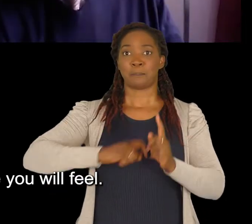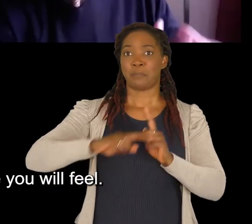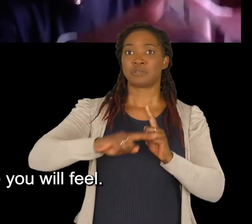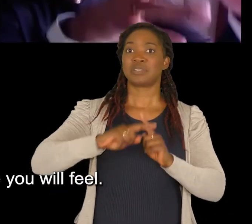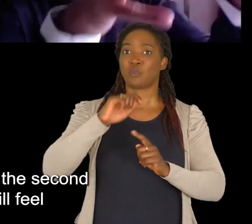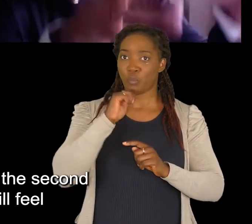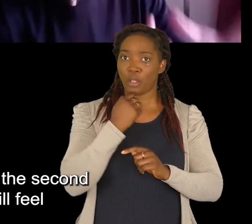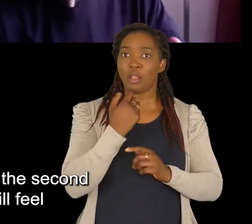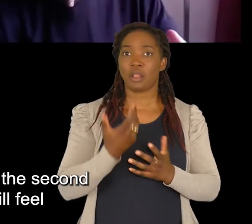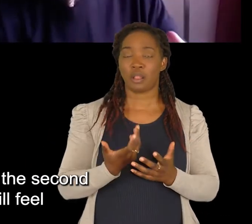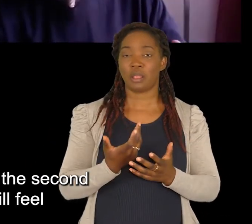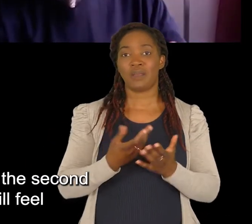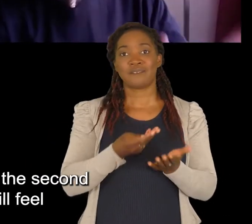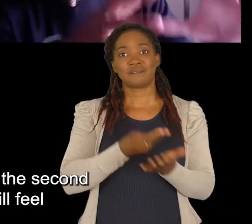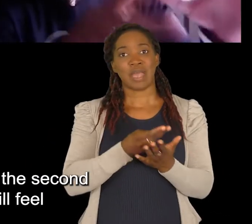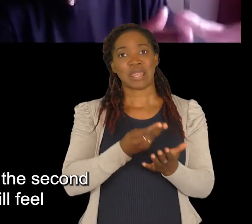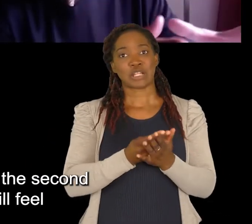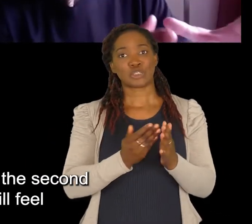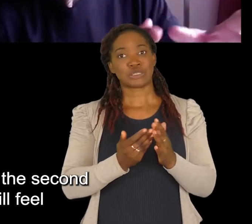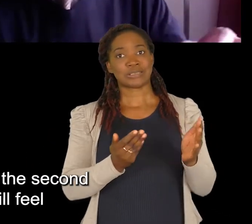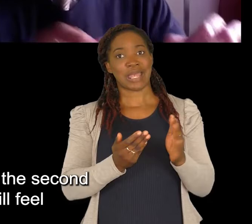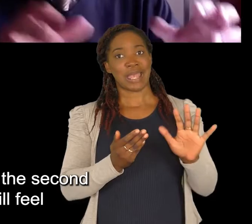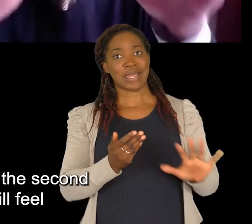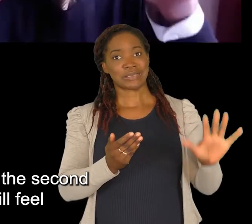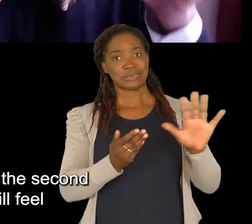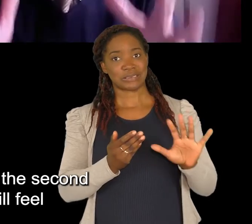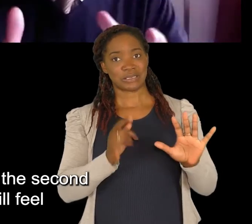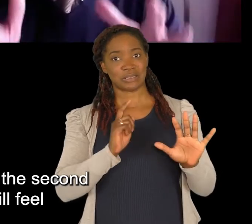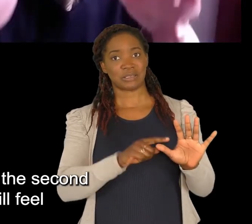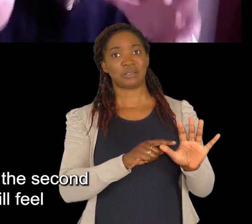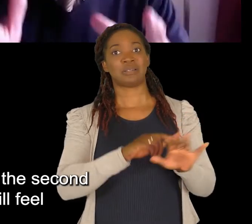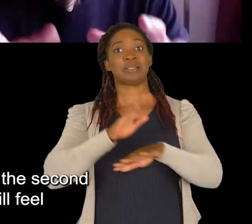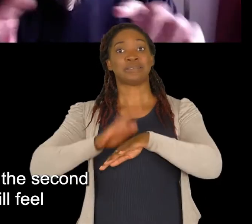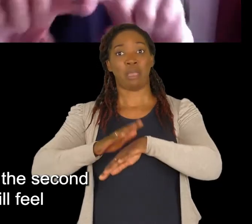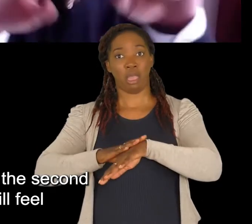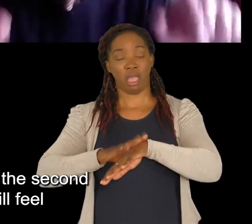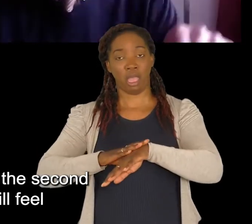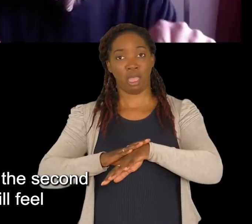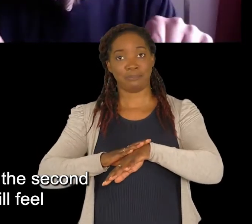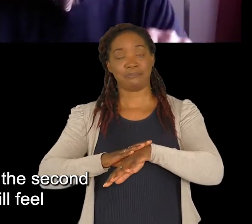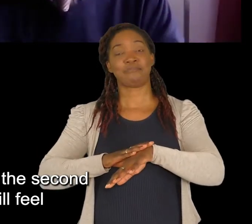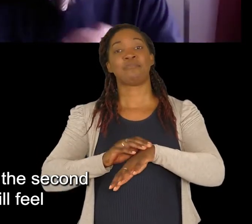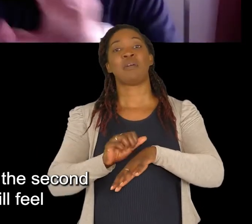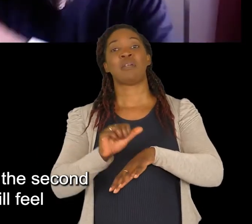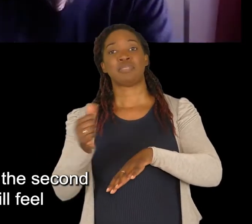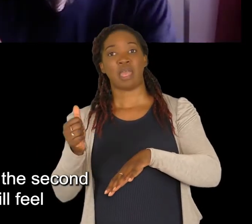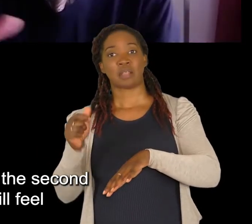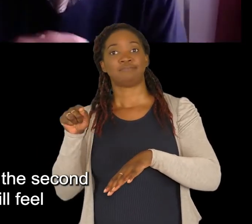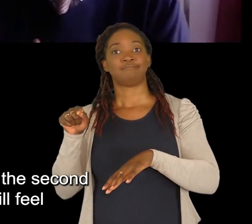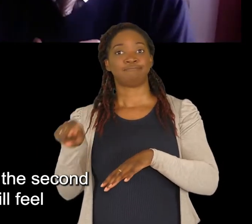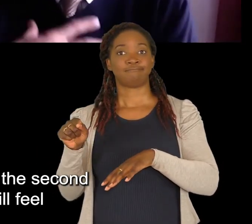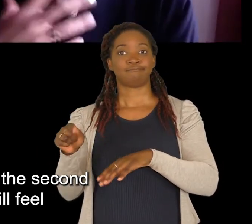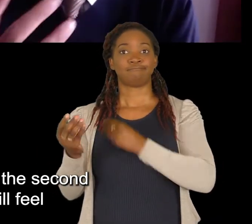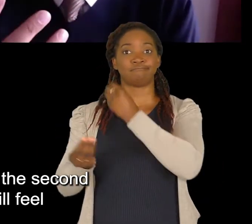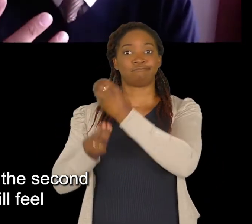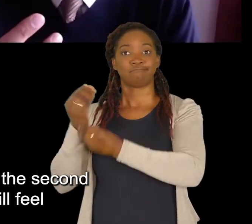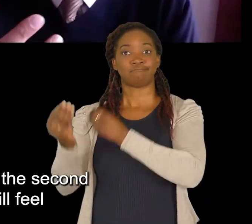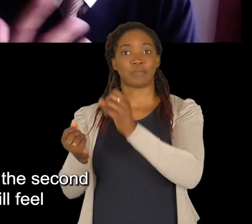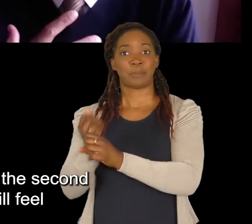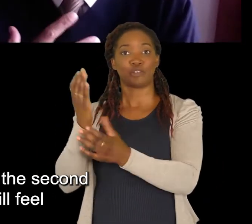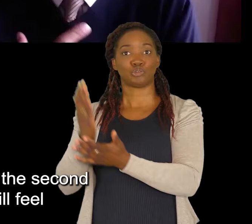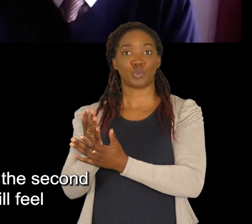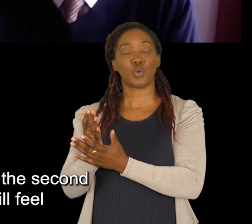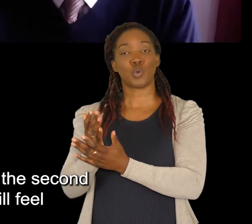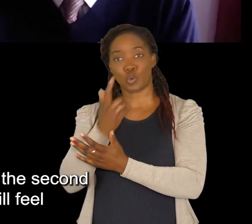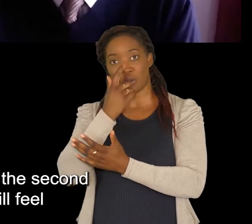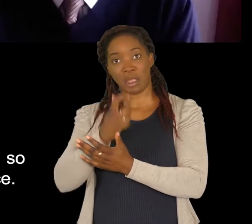So I would say the financial side is the first point. The time side is the second point. And the third point is making sure